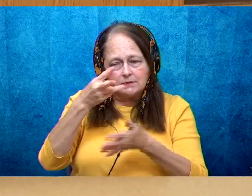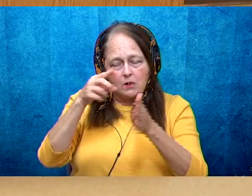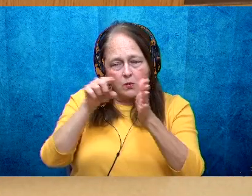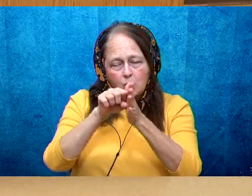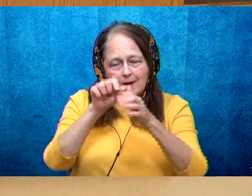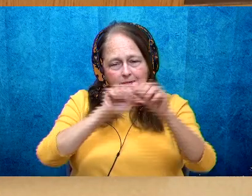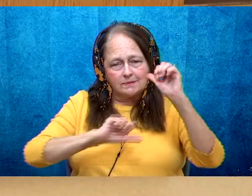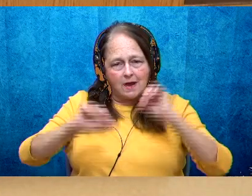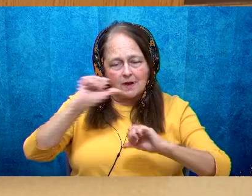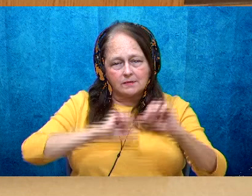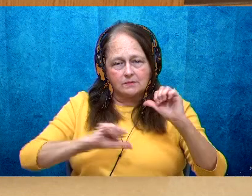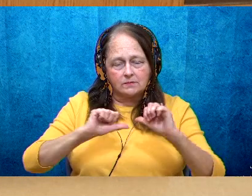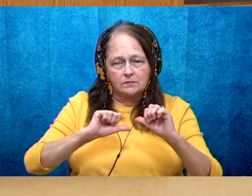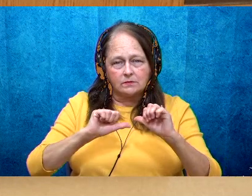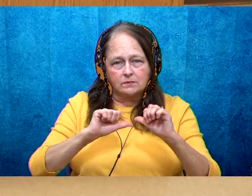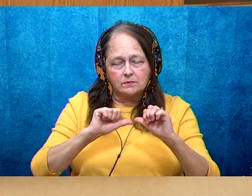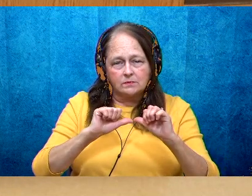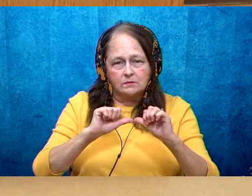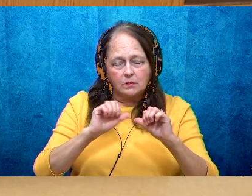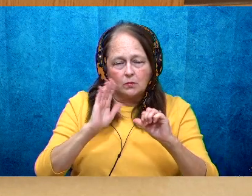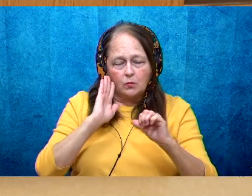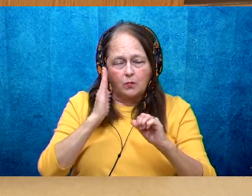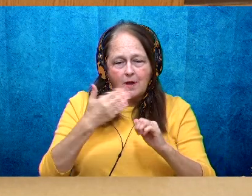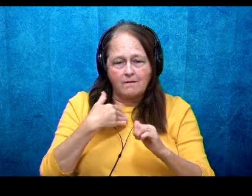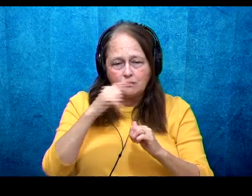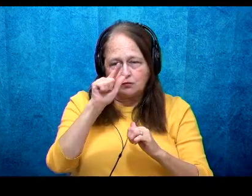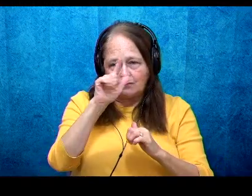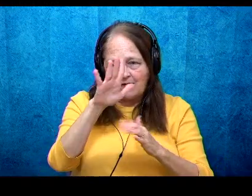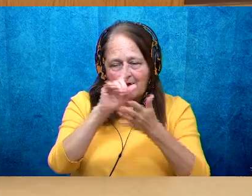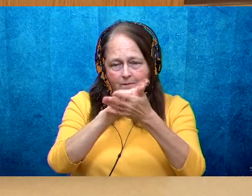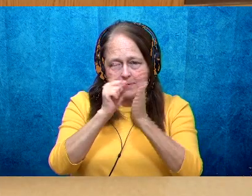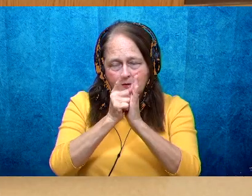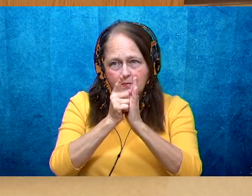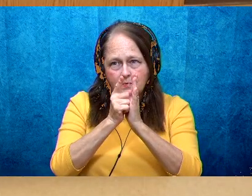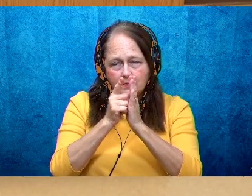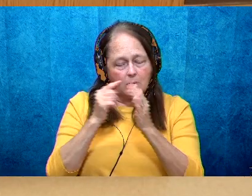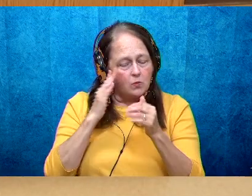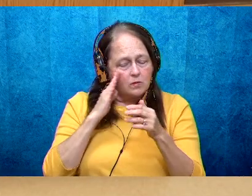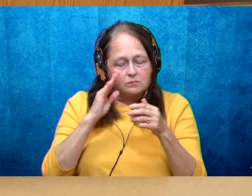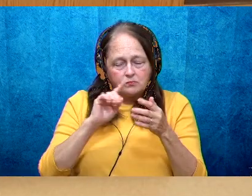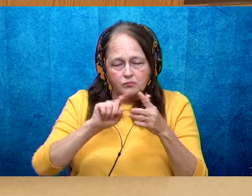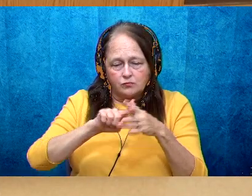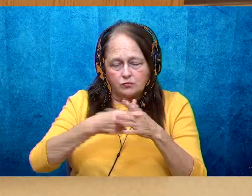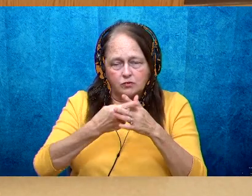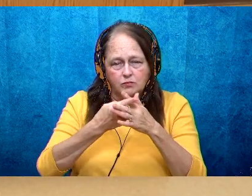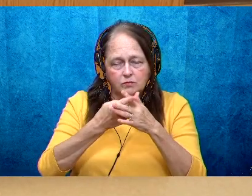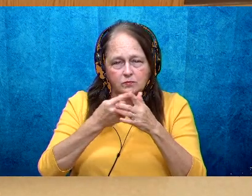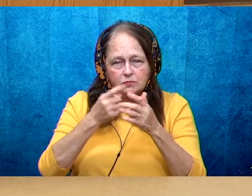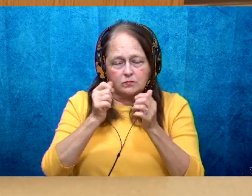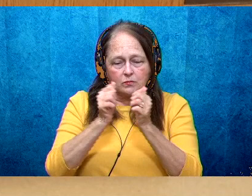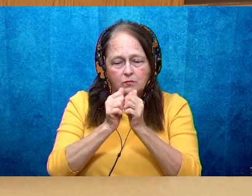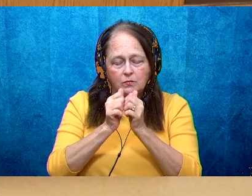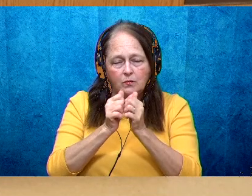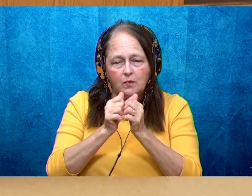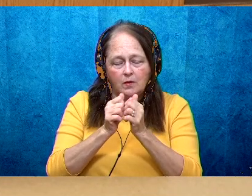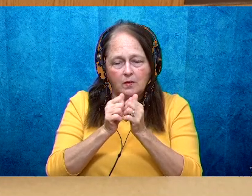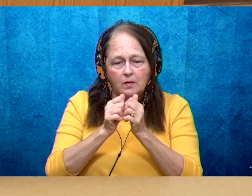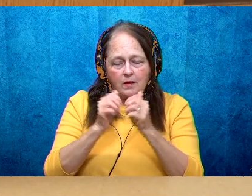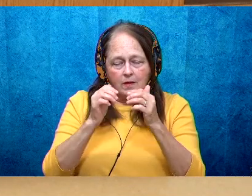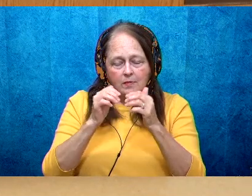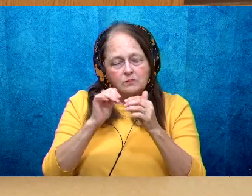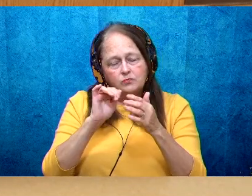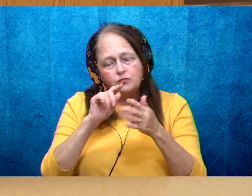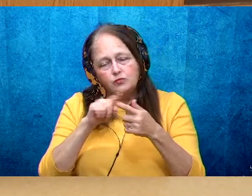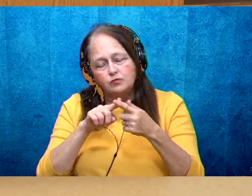science. I'm told we only have 25 minutes, so I'm going to jump right in. We're going to start with what I like to call